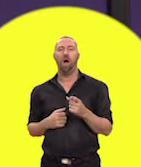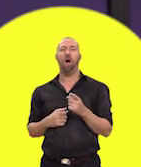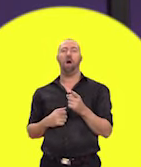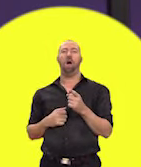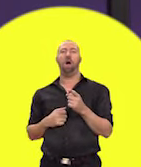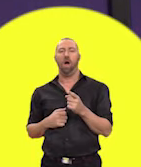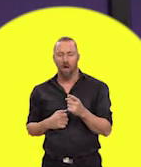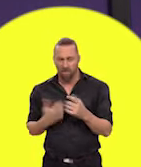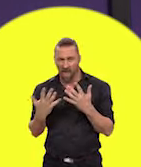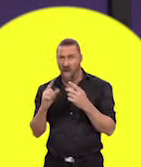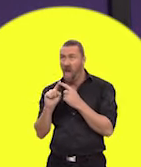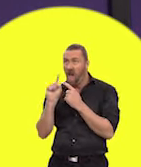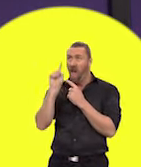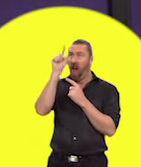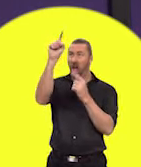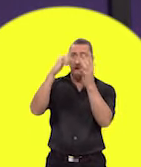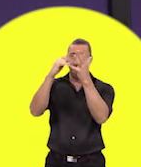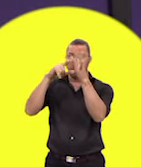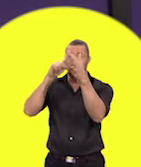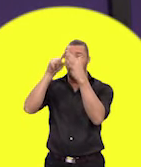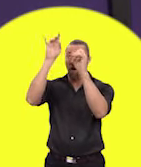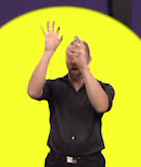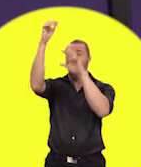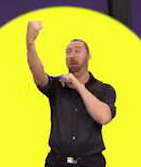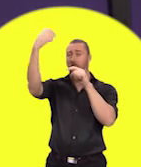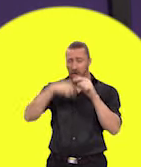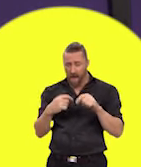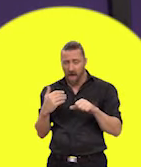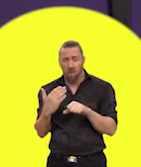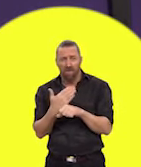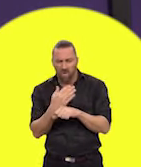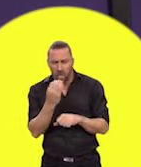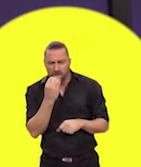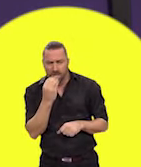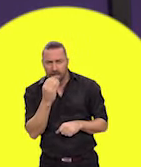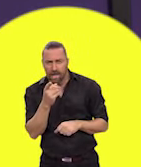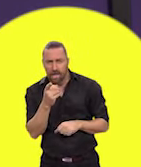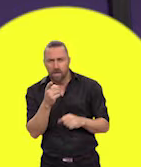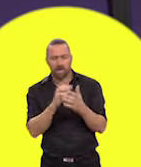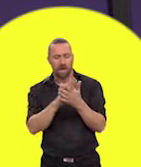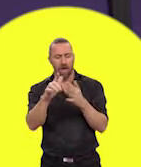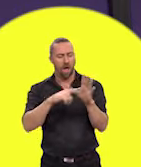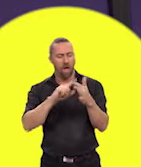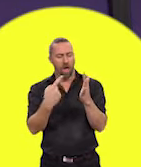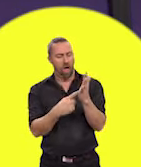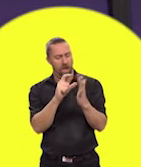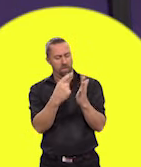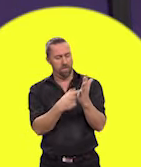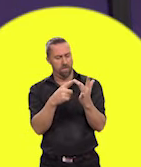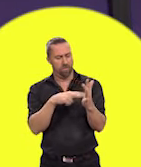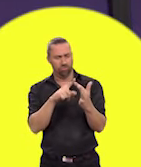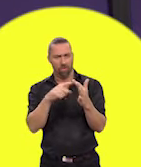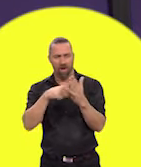got all the way to space and then back again before tea. I think that the words hyperdrive thrust must mean really